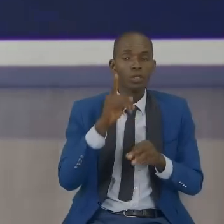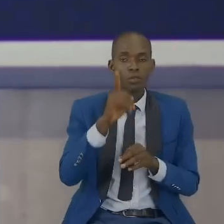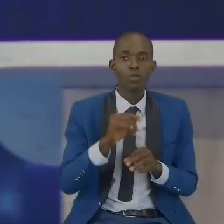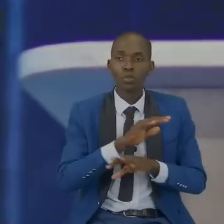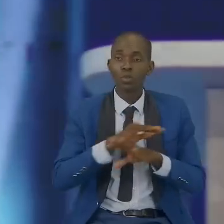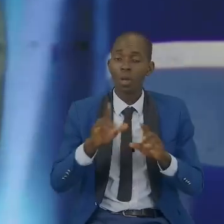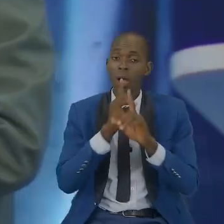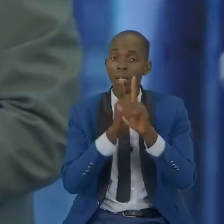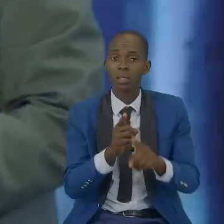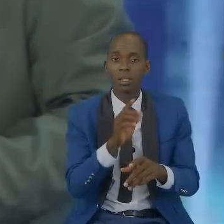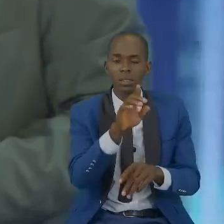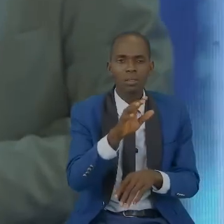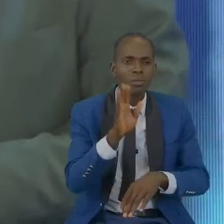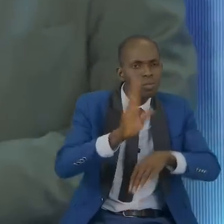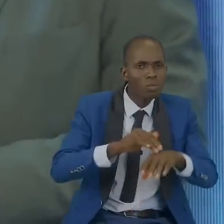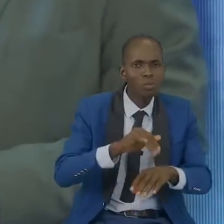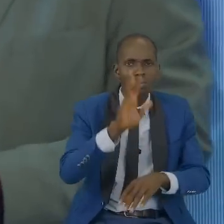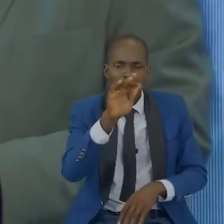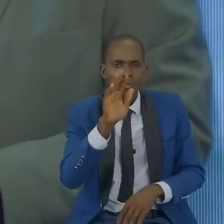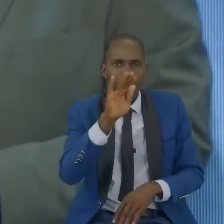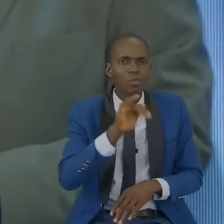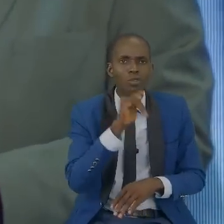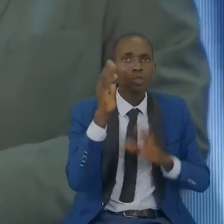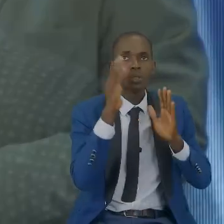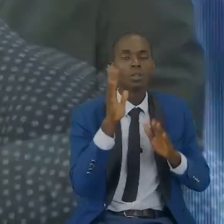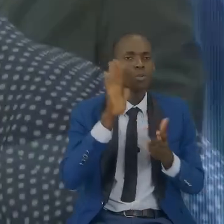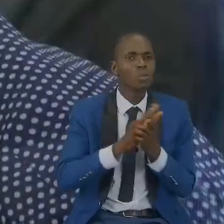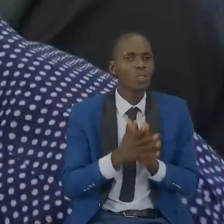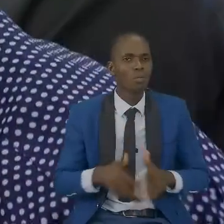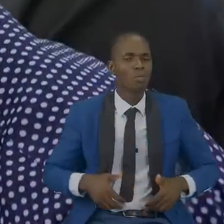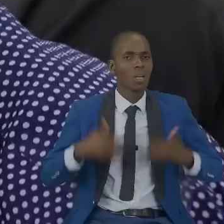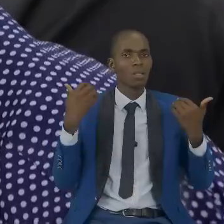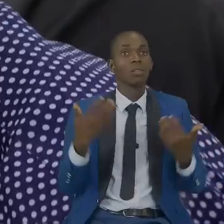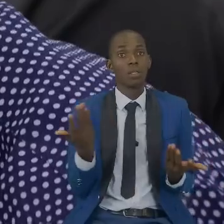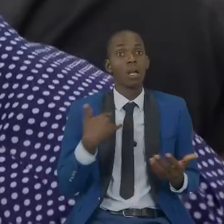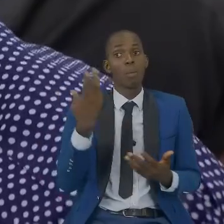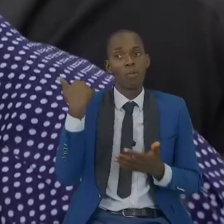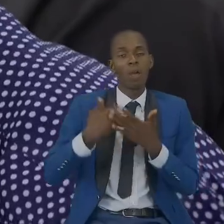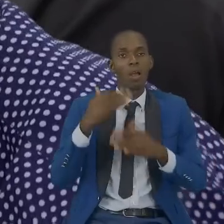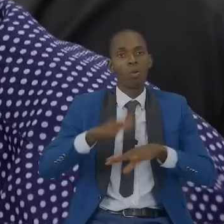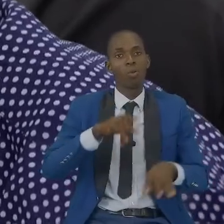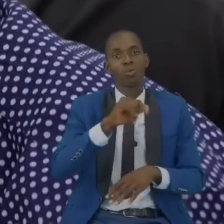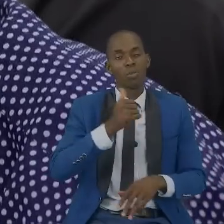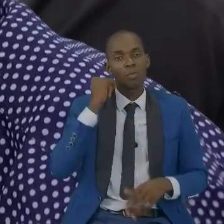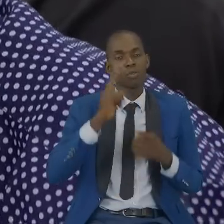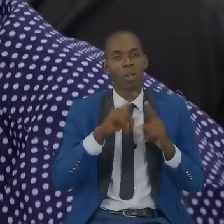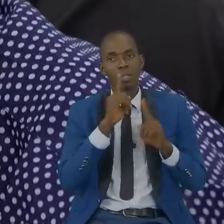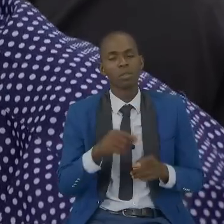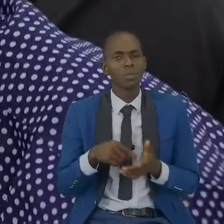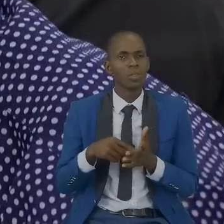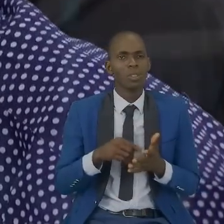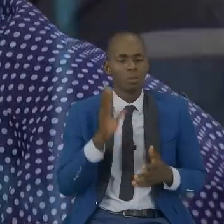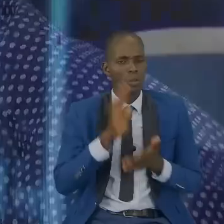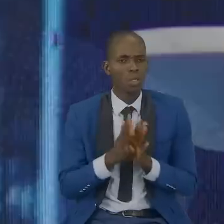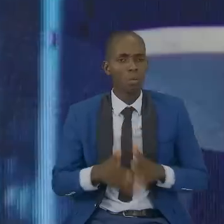want, they are frustrated, and they're panicking, and they're crying, and they're shouting. But you know, the woman,